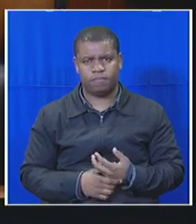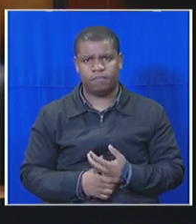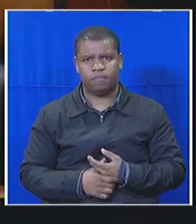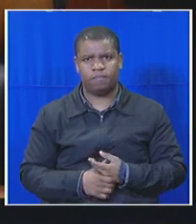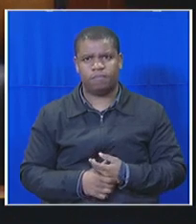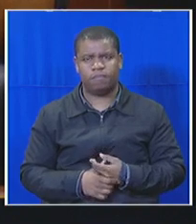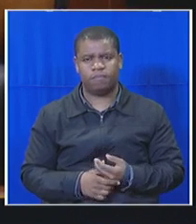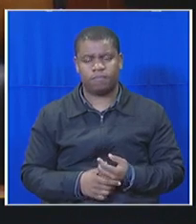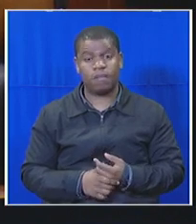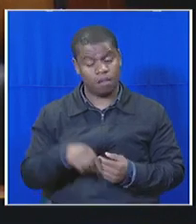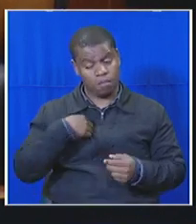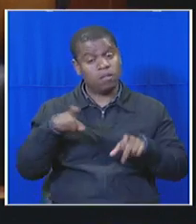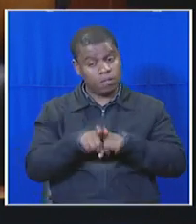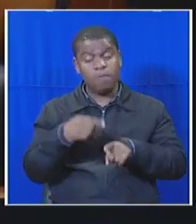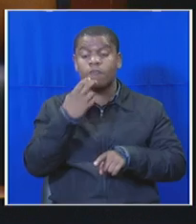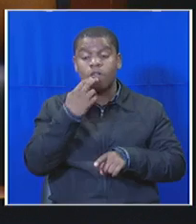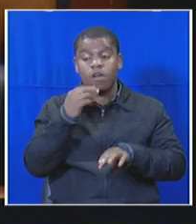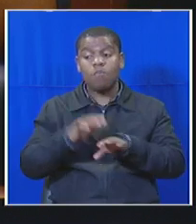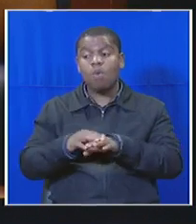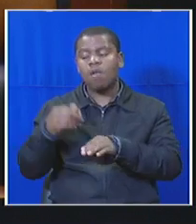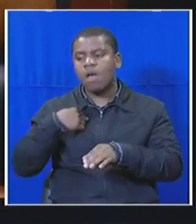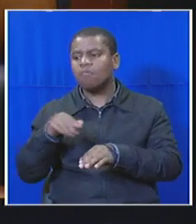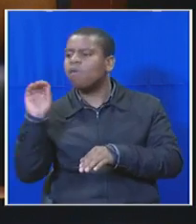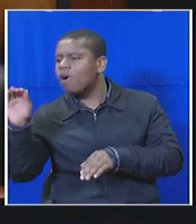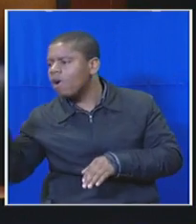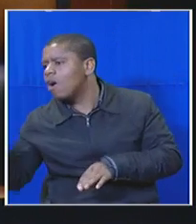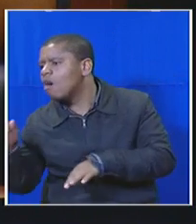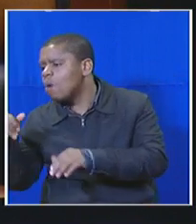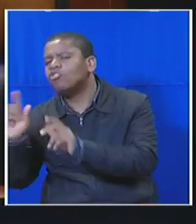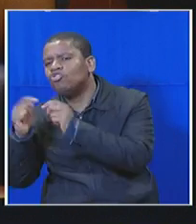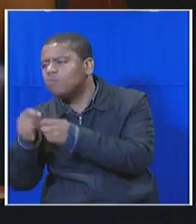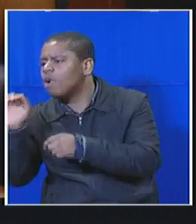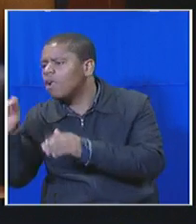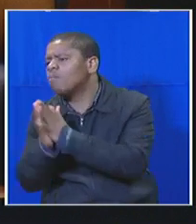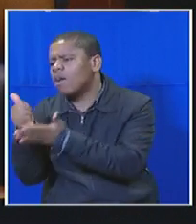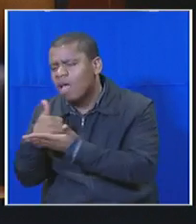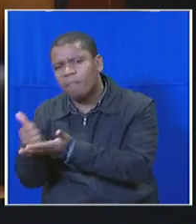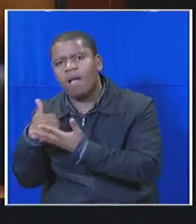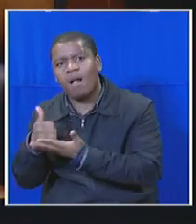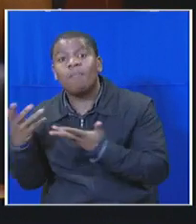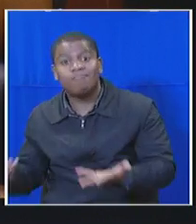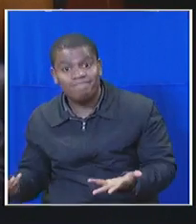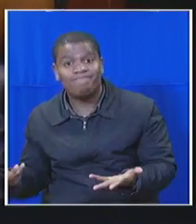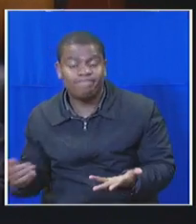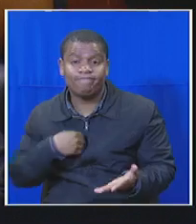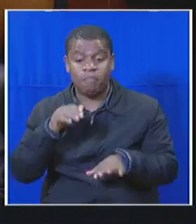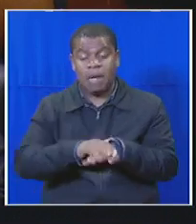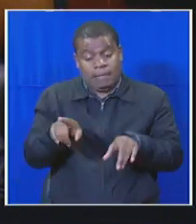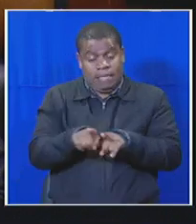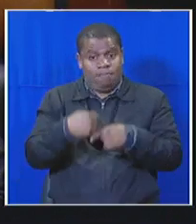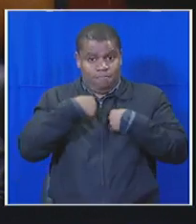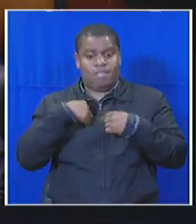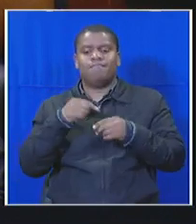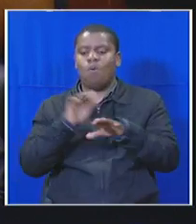ngisabuza kulinesman ngizophinda kuwena ma. Deputy Speaker. Point of order, Deputy Speaker.